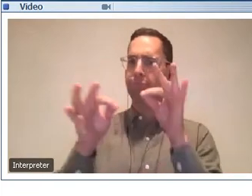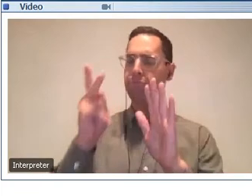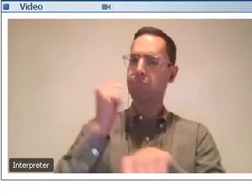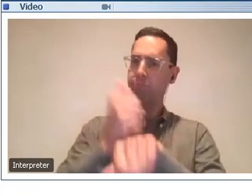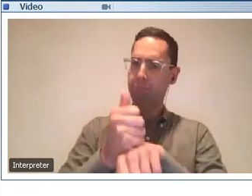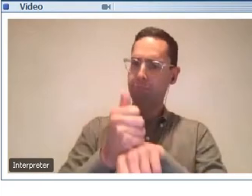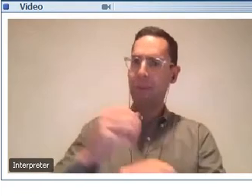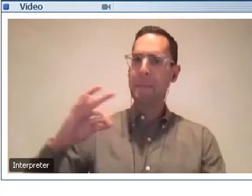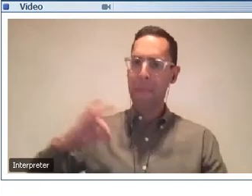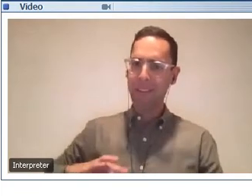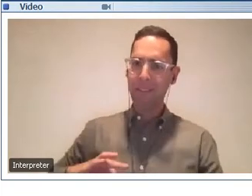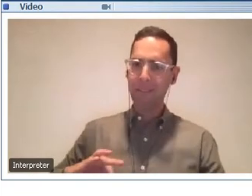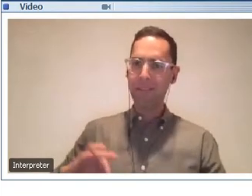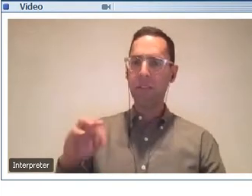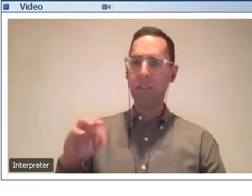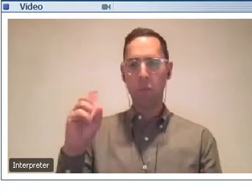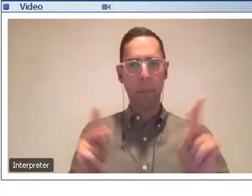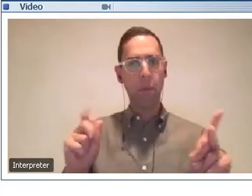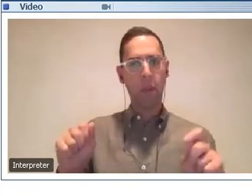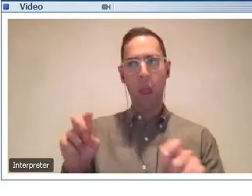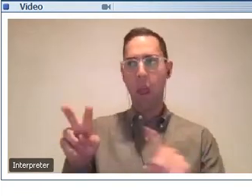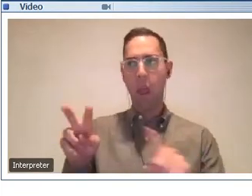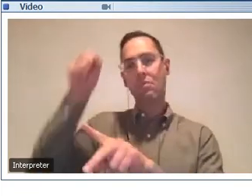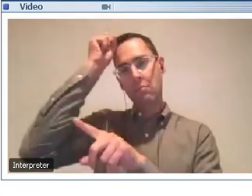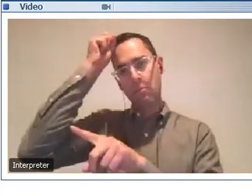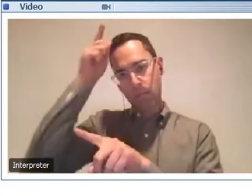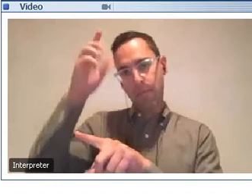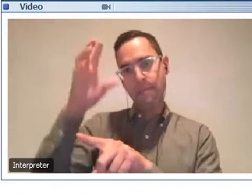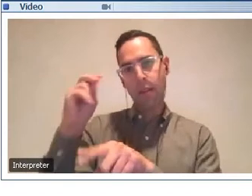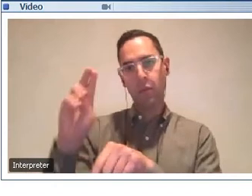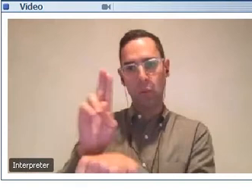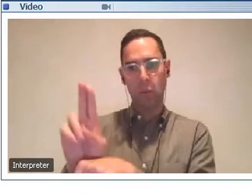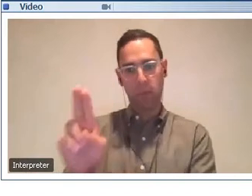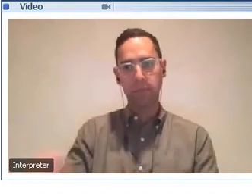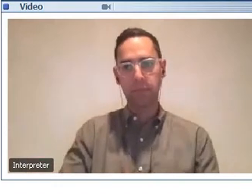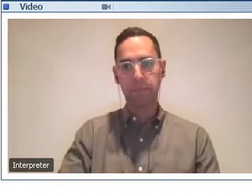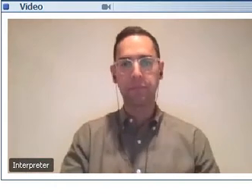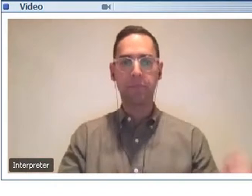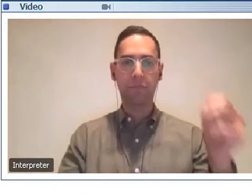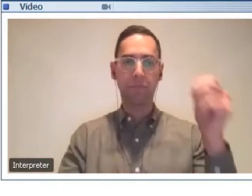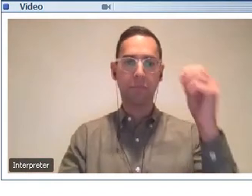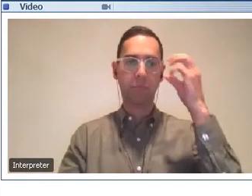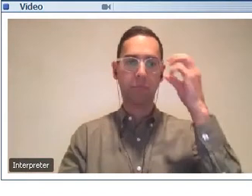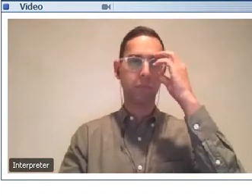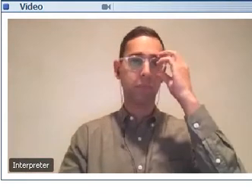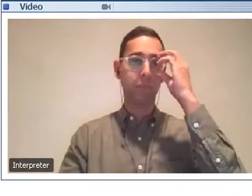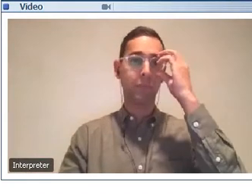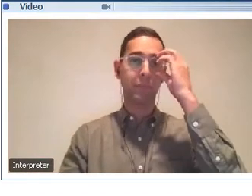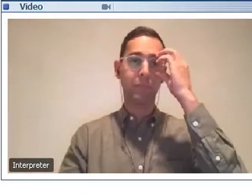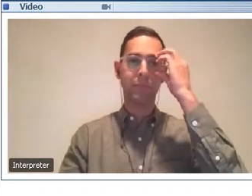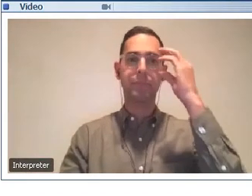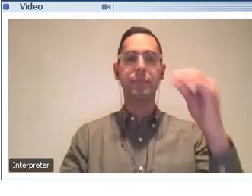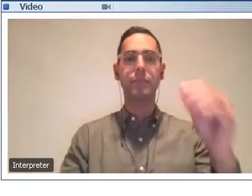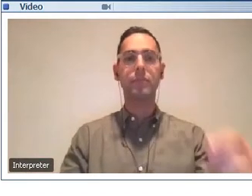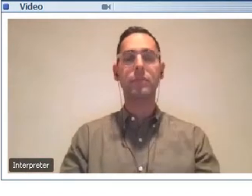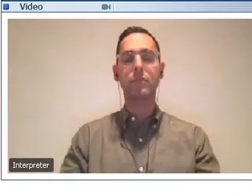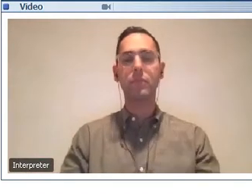understand and utilize. I also think that oftentimes when we talk about paid